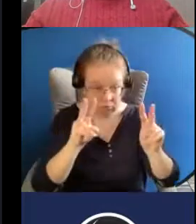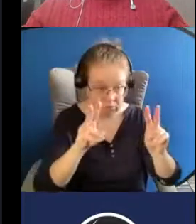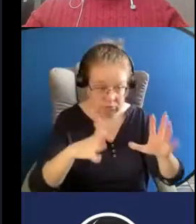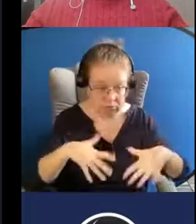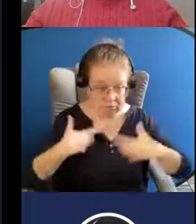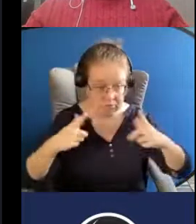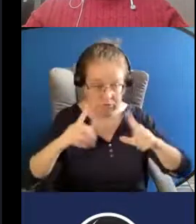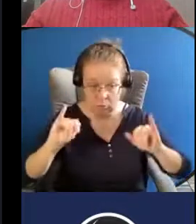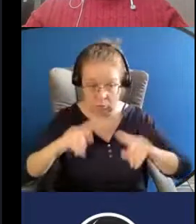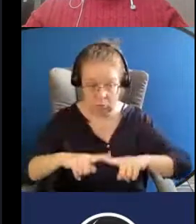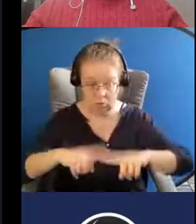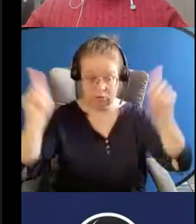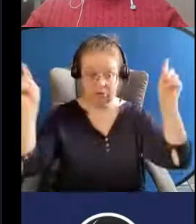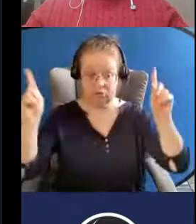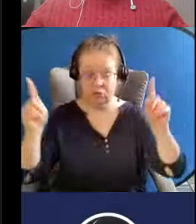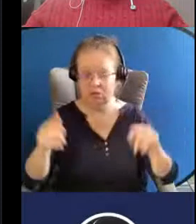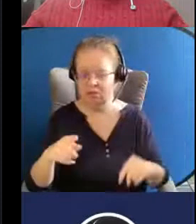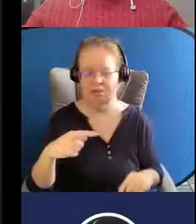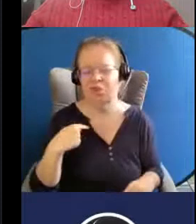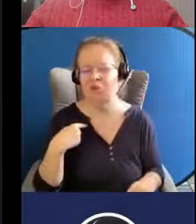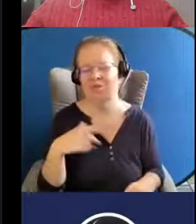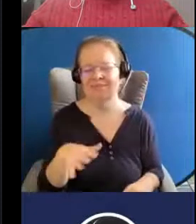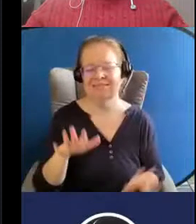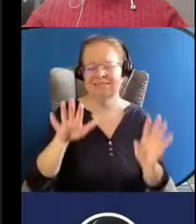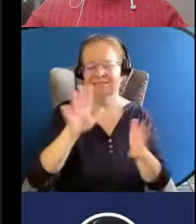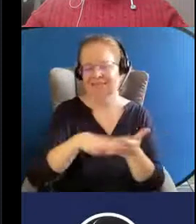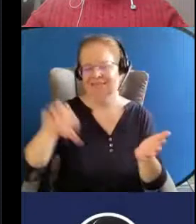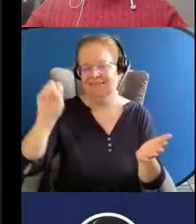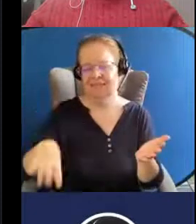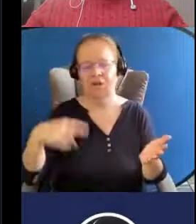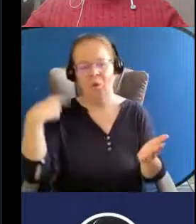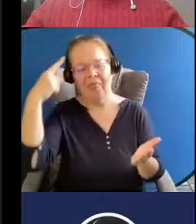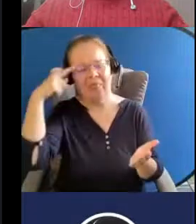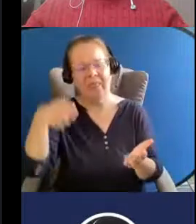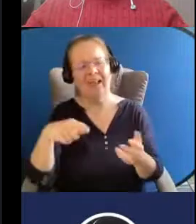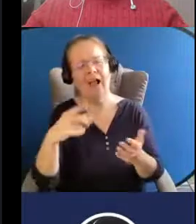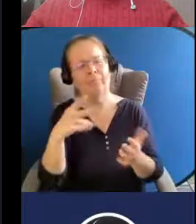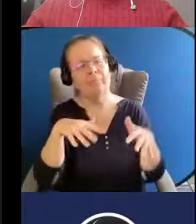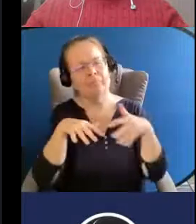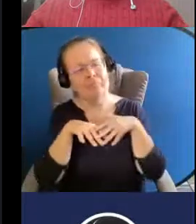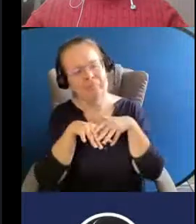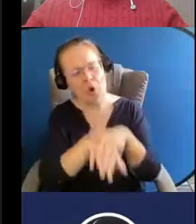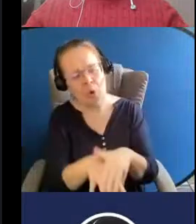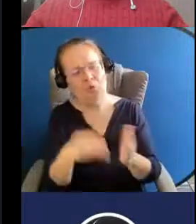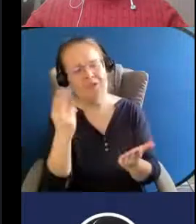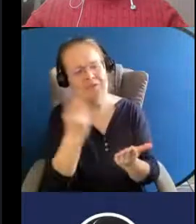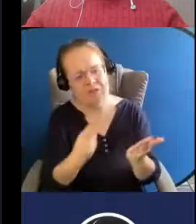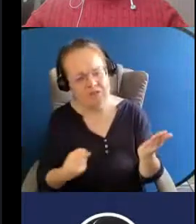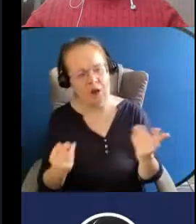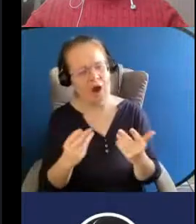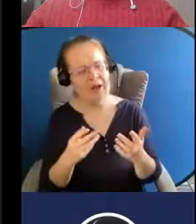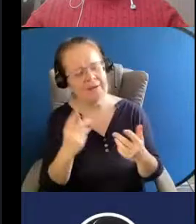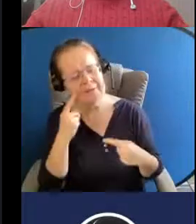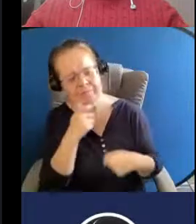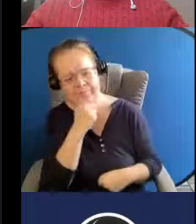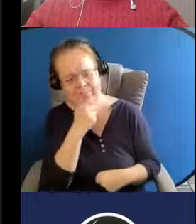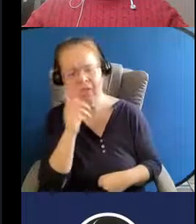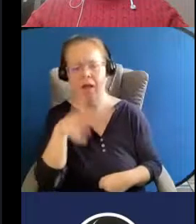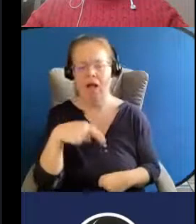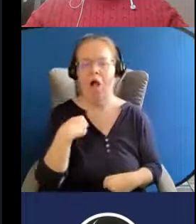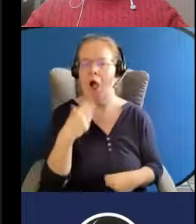different. And again, thinking back to this idea of an inclusive design perspective, we created 4 different